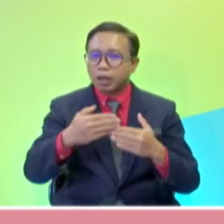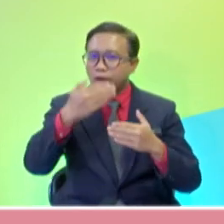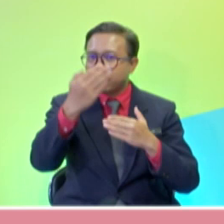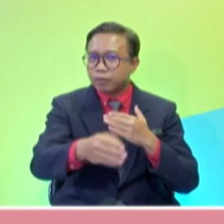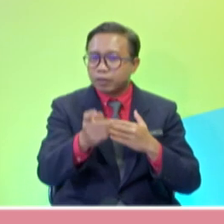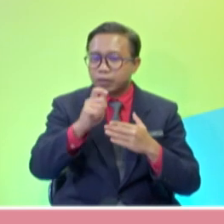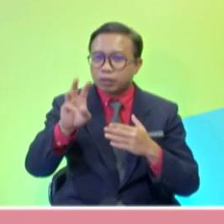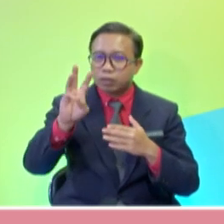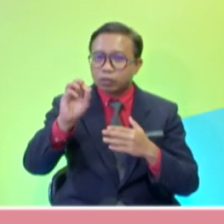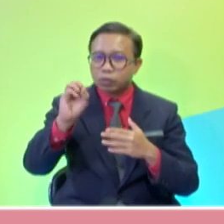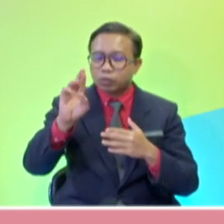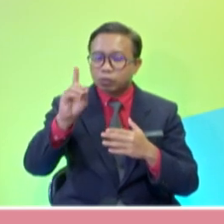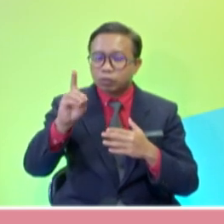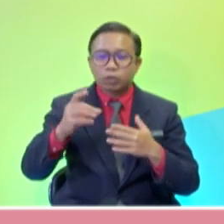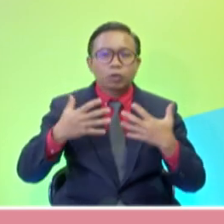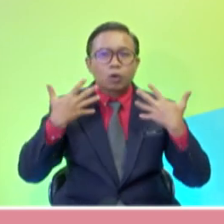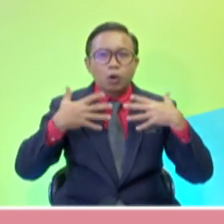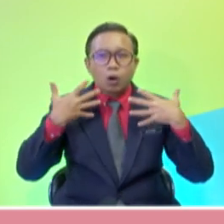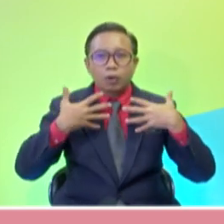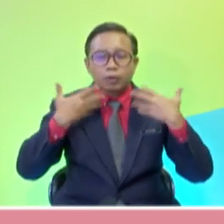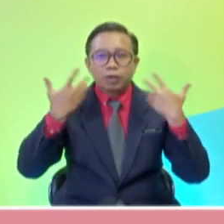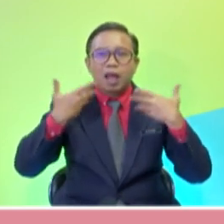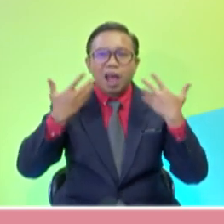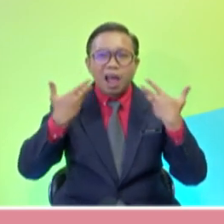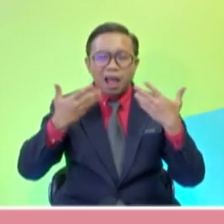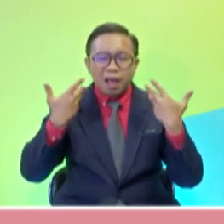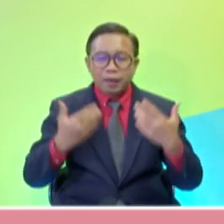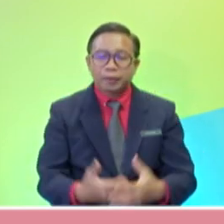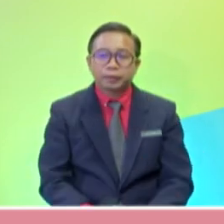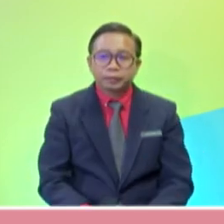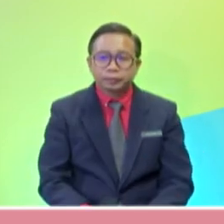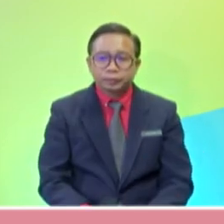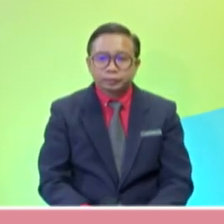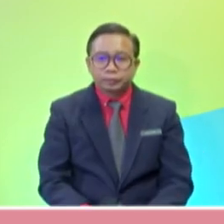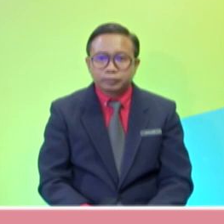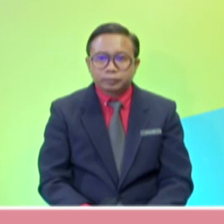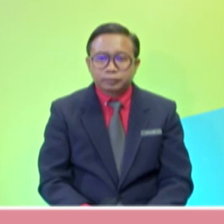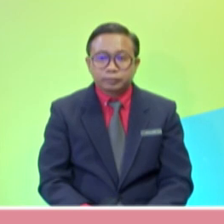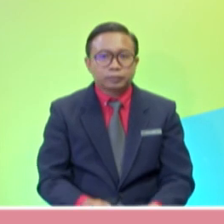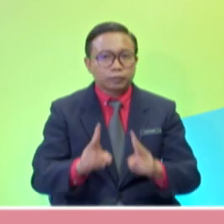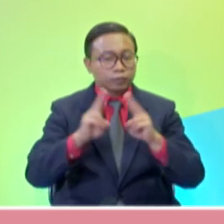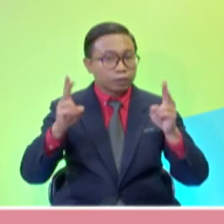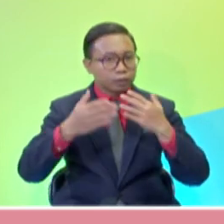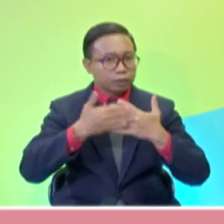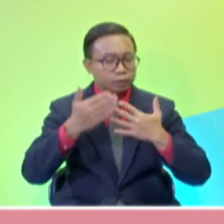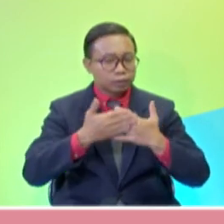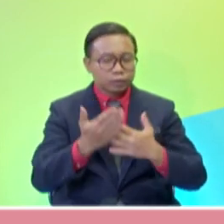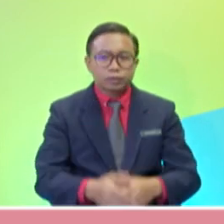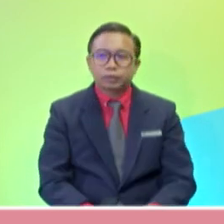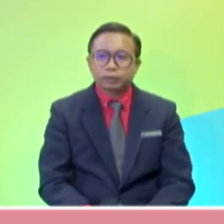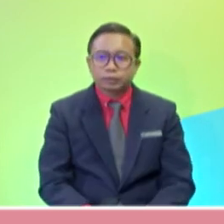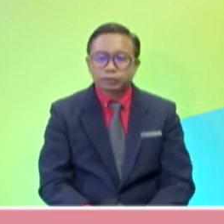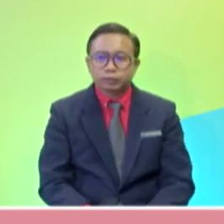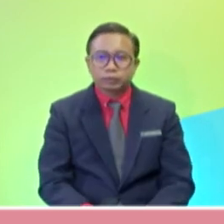word hot, the adjective hot. Okay? Okay. Very So- easy. Easy